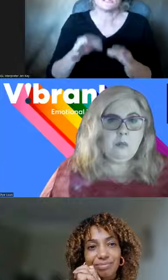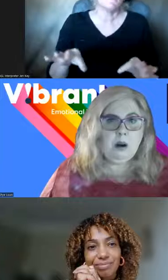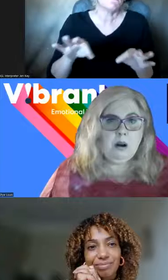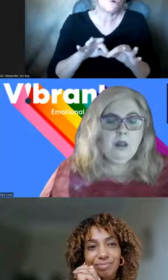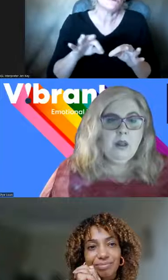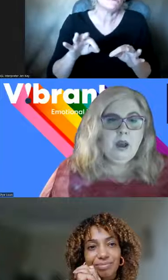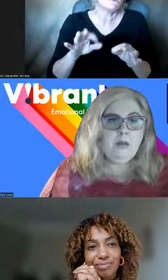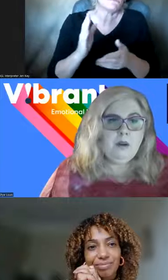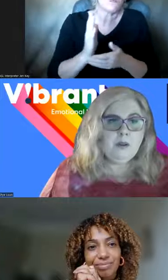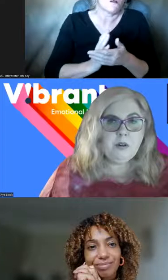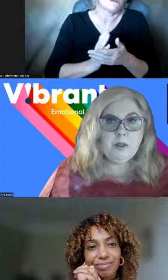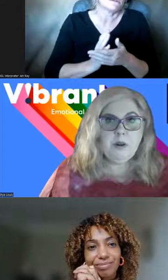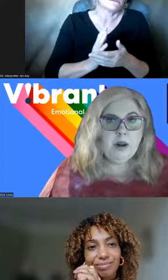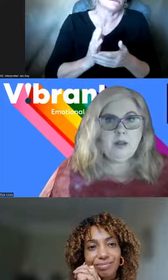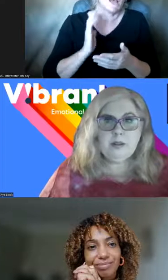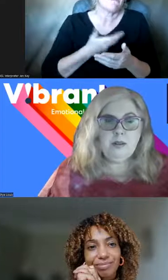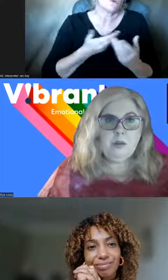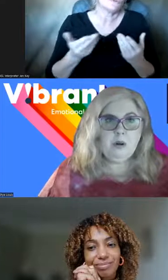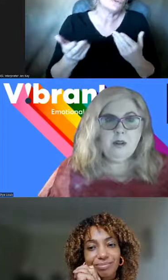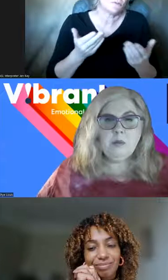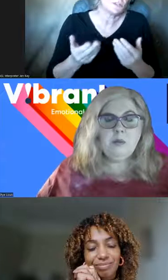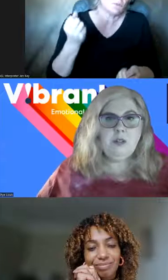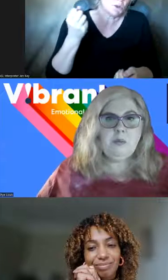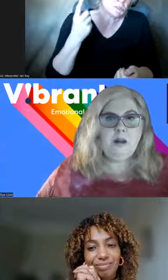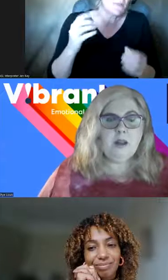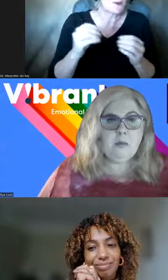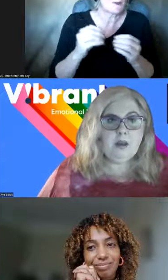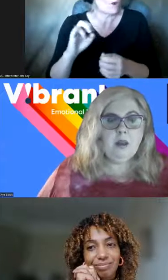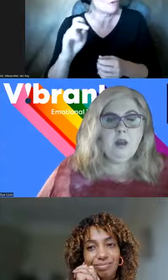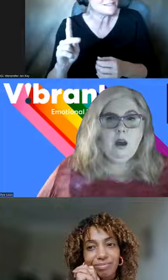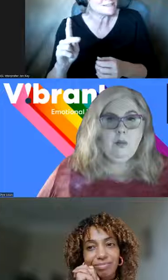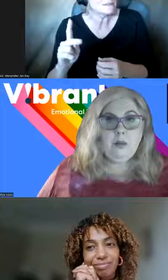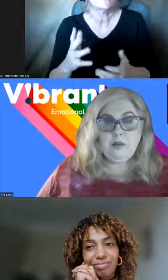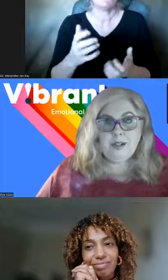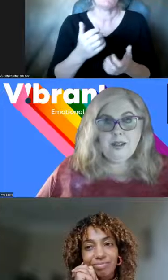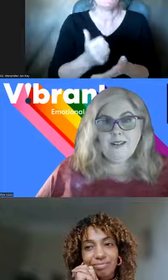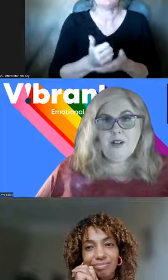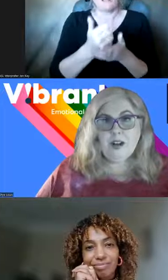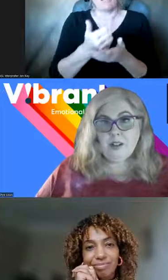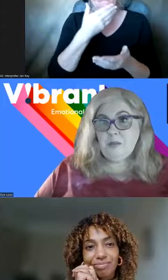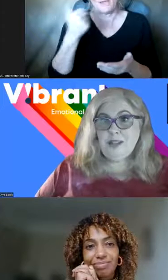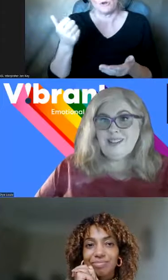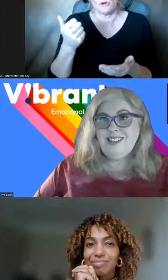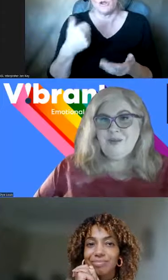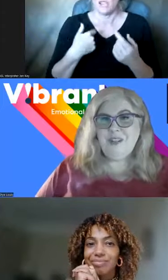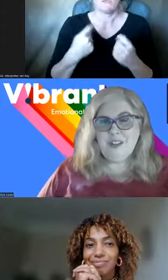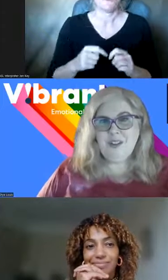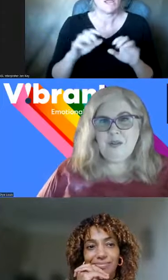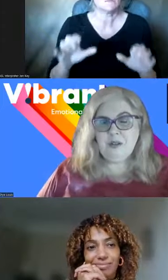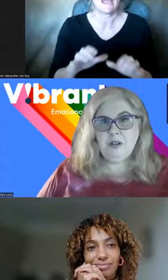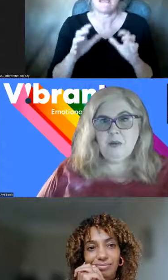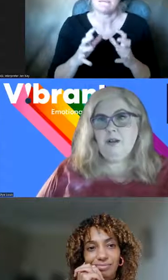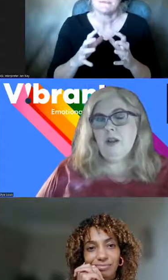users are an important part of our service. We recognize that they're more at risk. We want to do better to help them. And we've tried to take a lot of actions based on some of